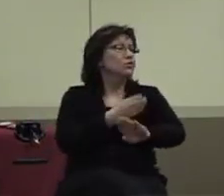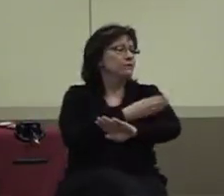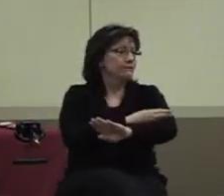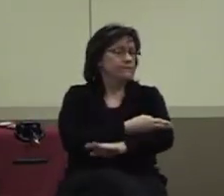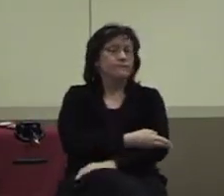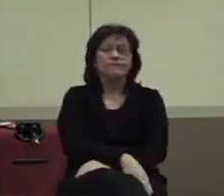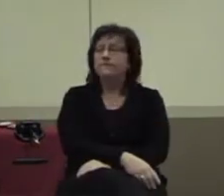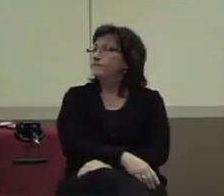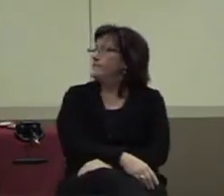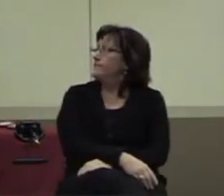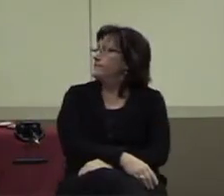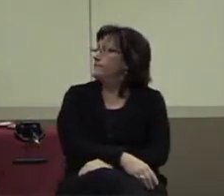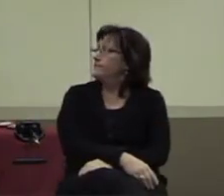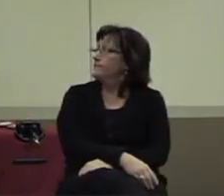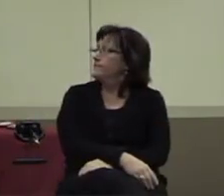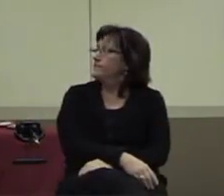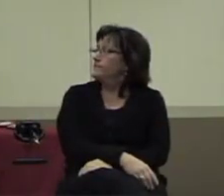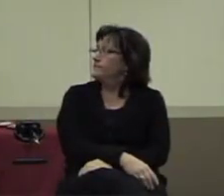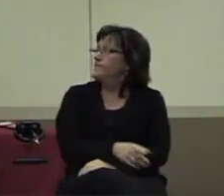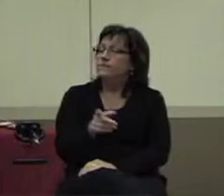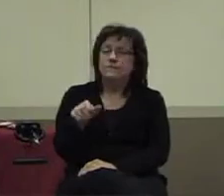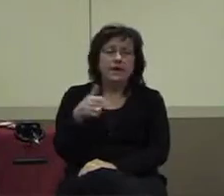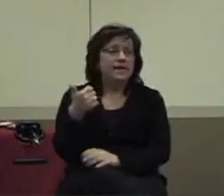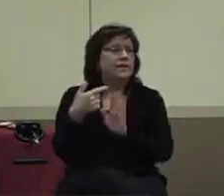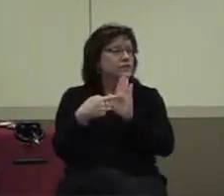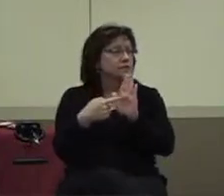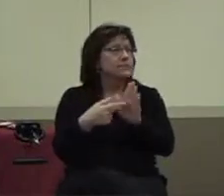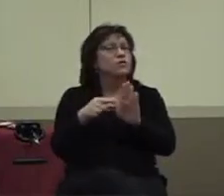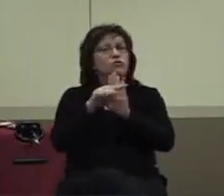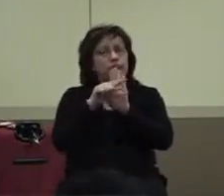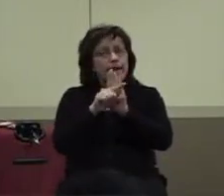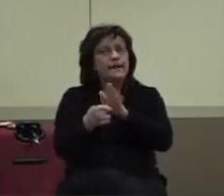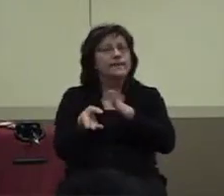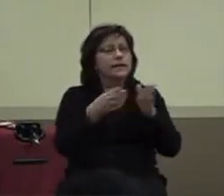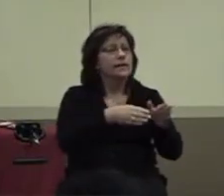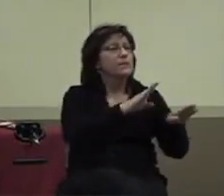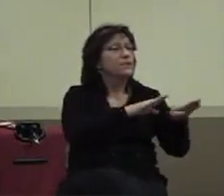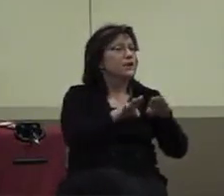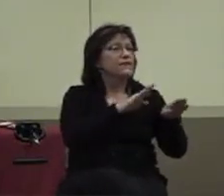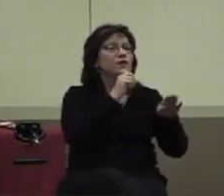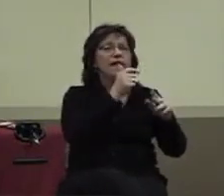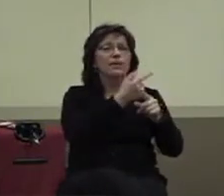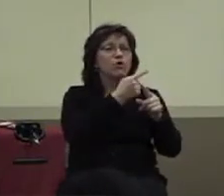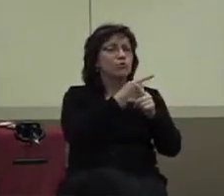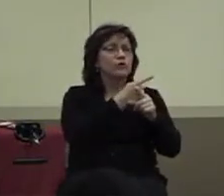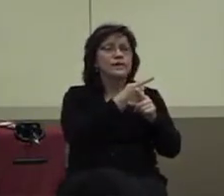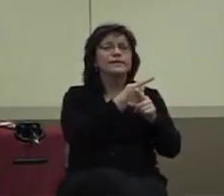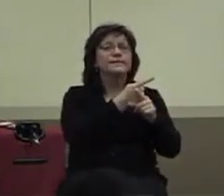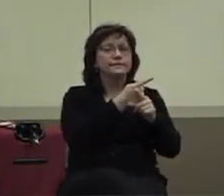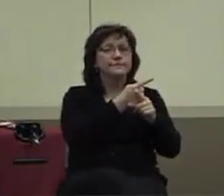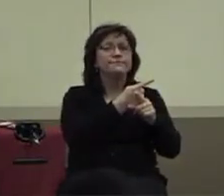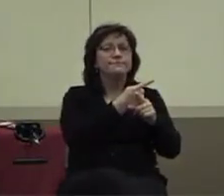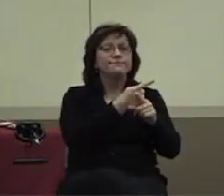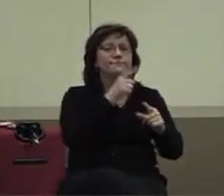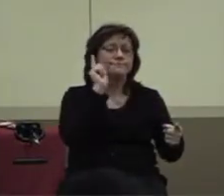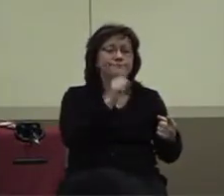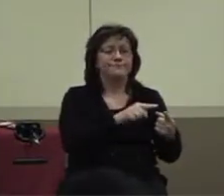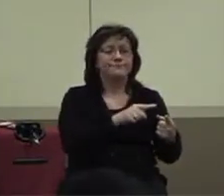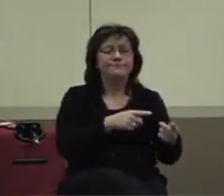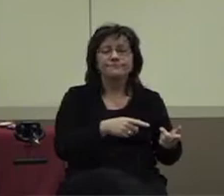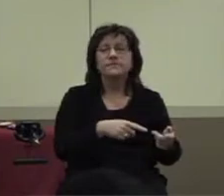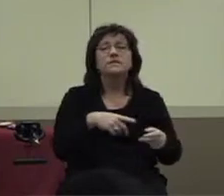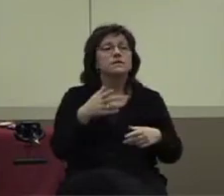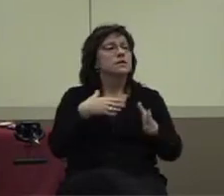Same thing with grades. Behaviors, inappropriate behaviors. Anyway, on my website, and I'm going to show you later